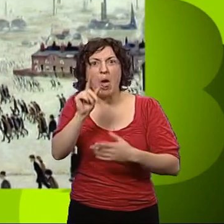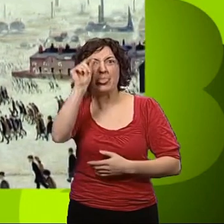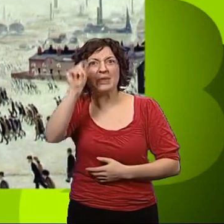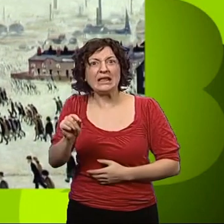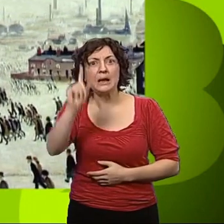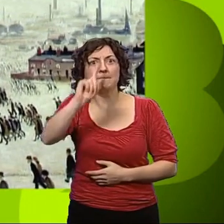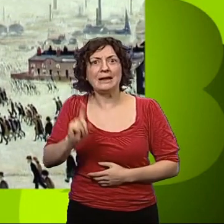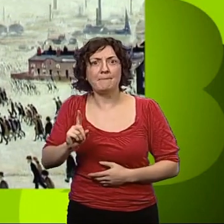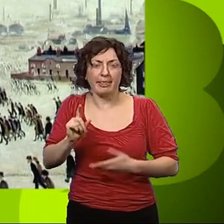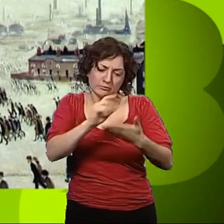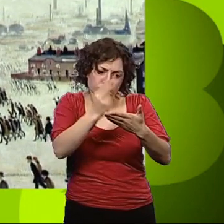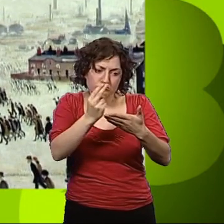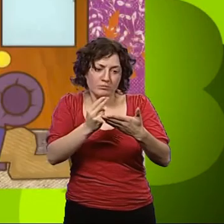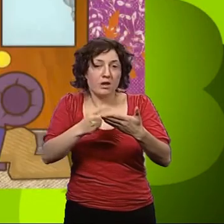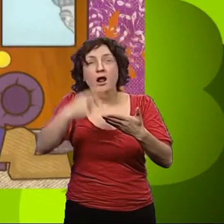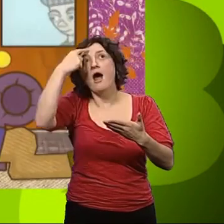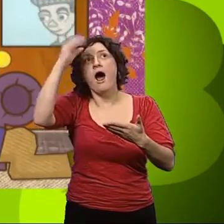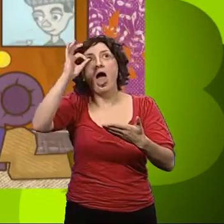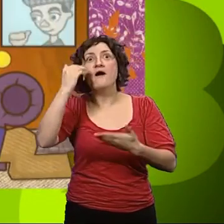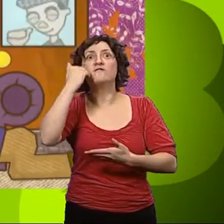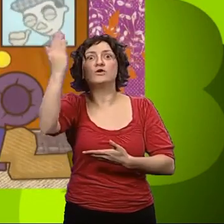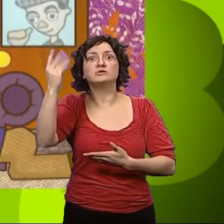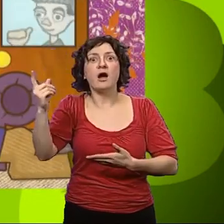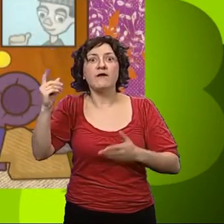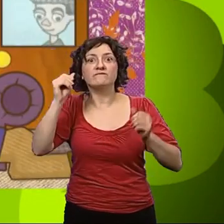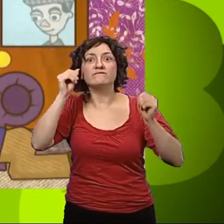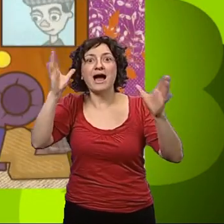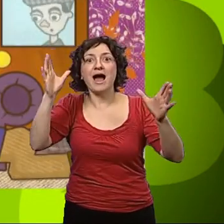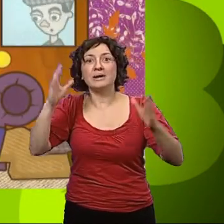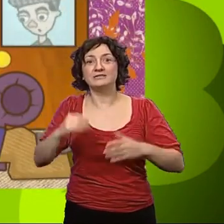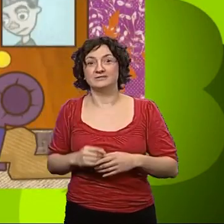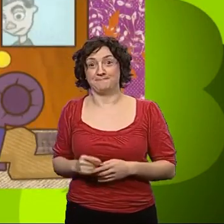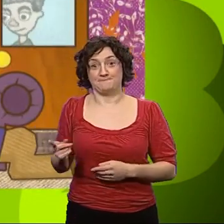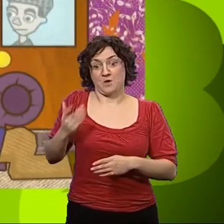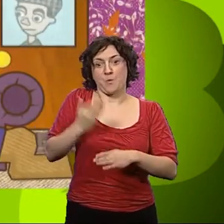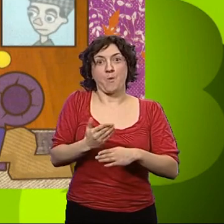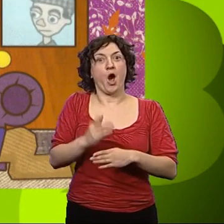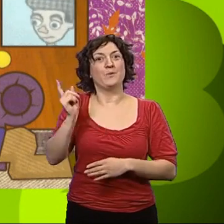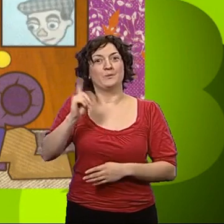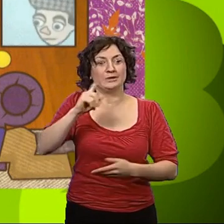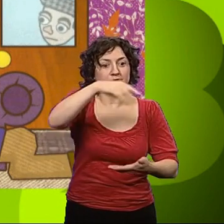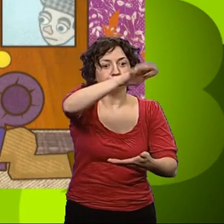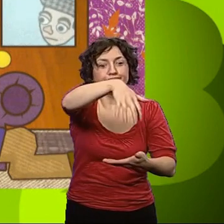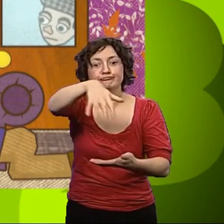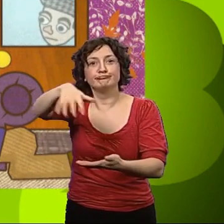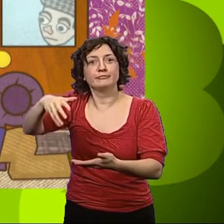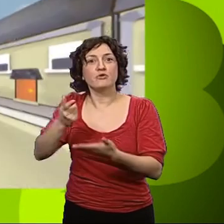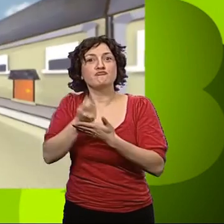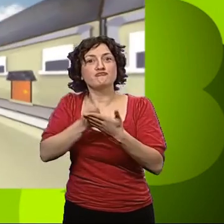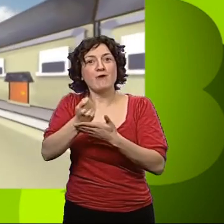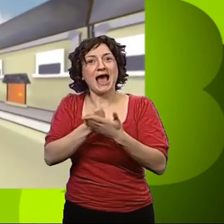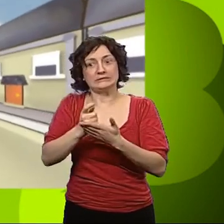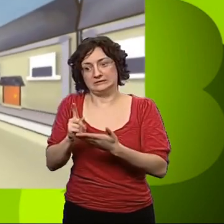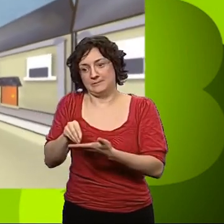these figures would help make him famous. Larry got a job as a rent collector to finance himself as an artist, and he kept this job for 42